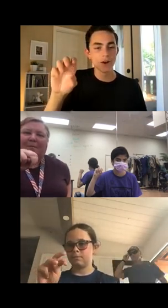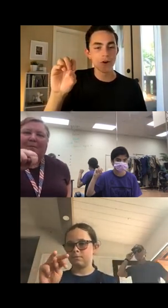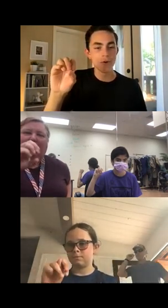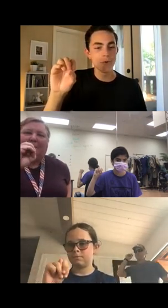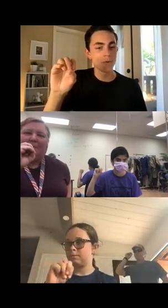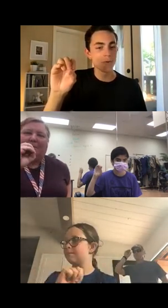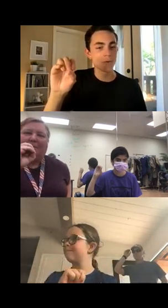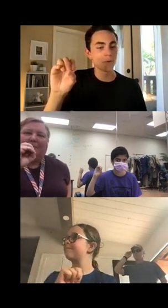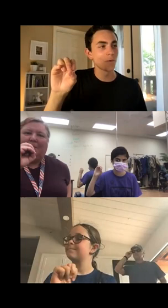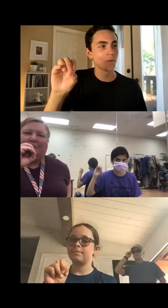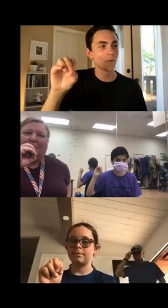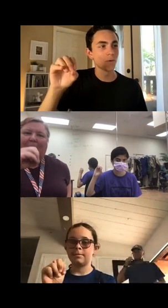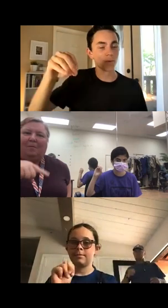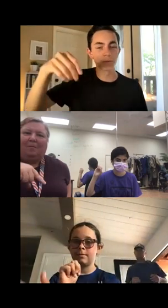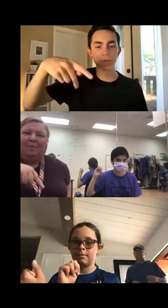O,